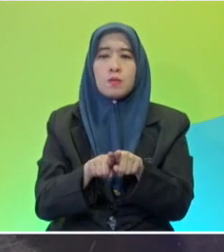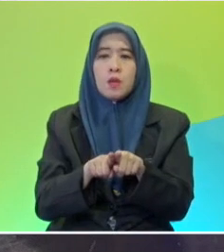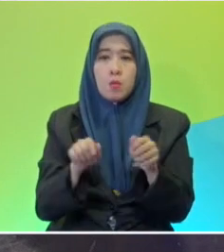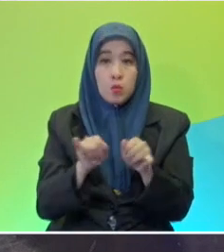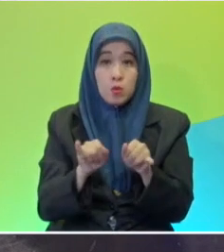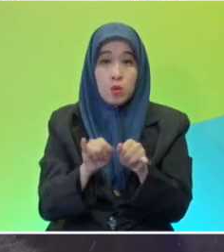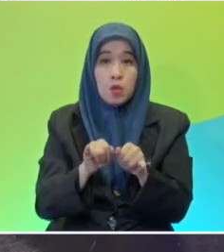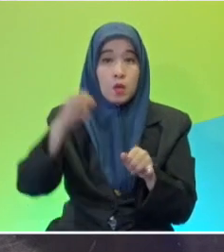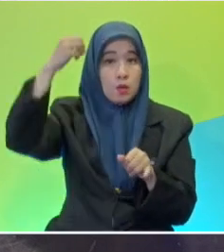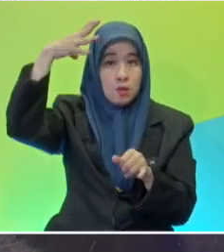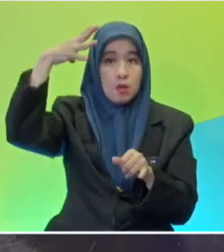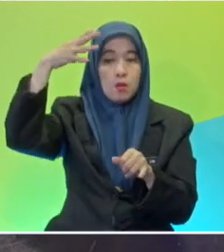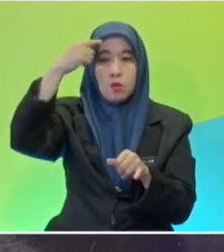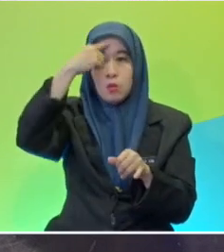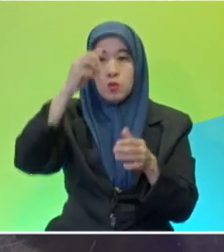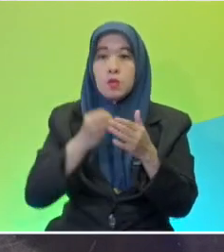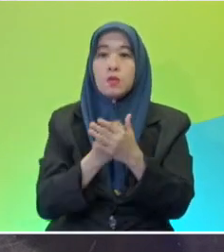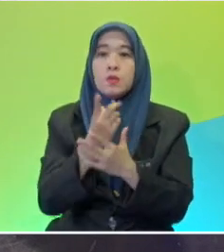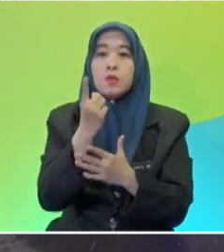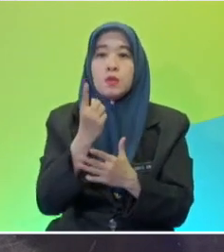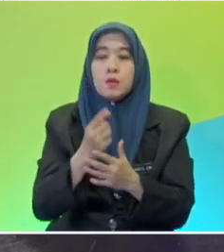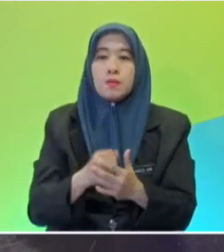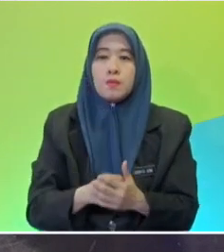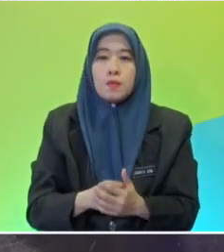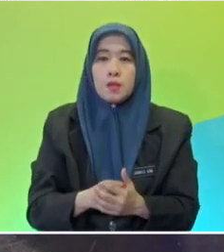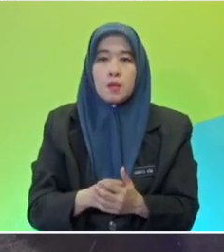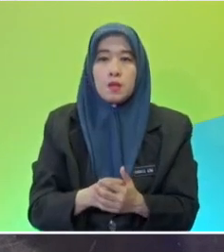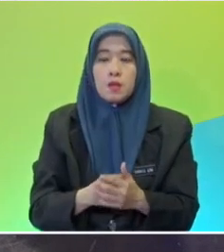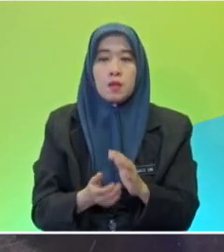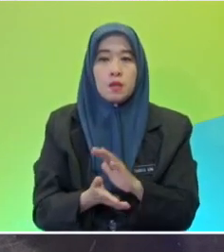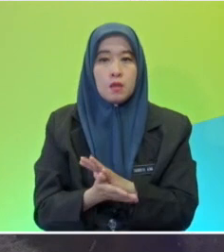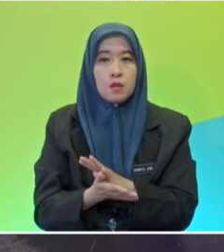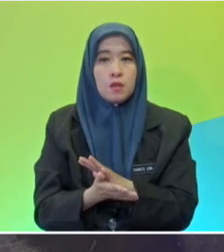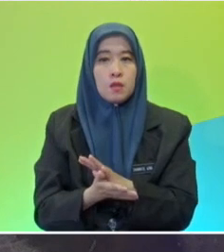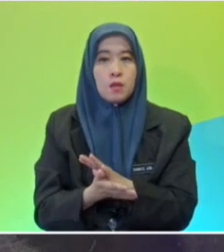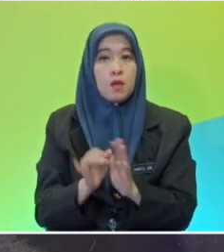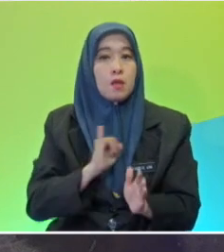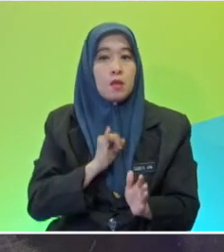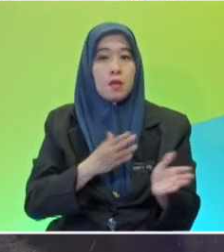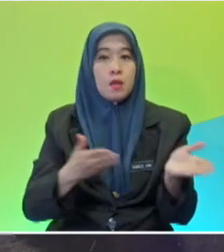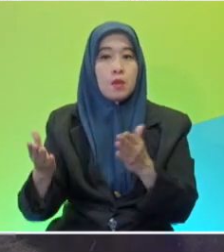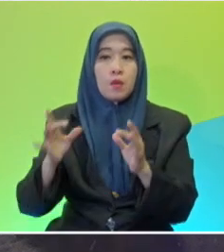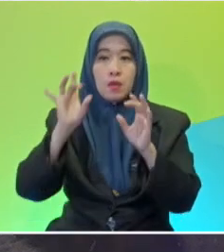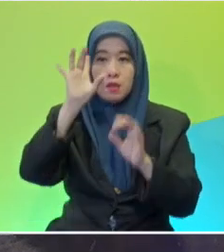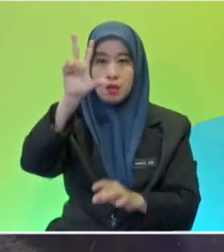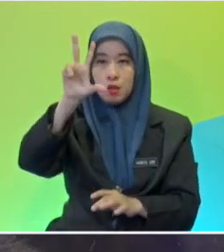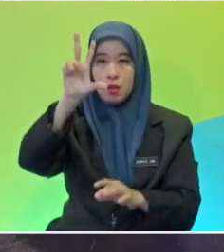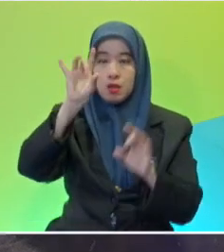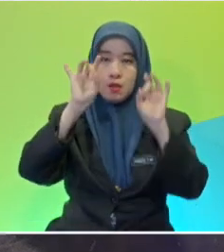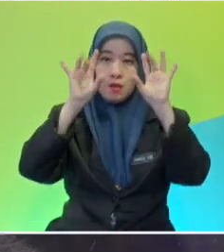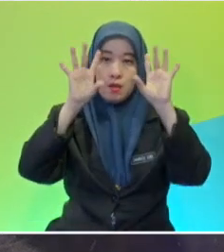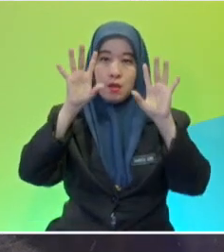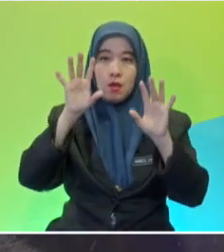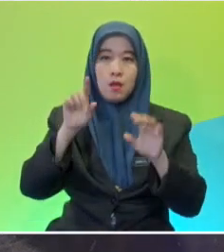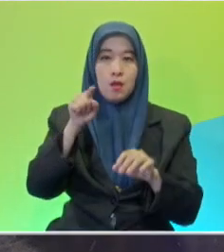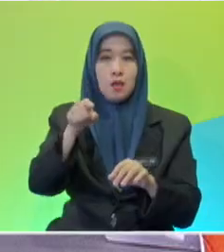you planted the seeds Yep. and you managed to answer my question. So I give you 3 stars. 3 stars! Wow! Yes. Thank you, teacher.